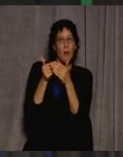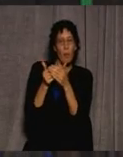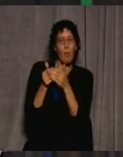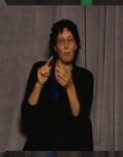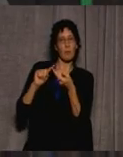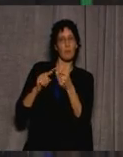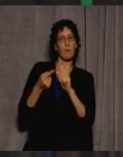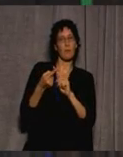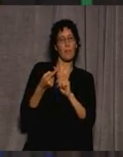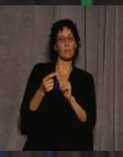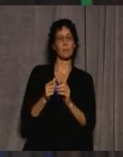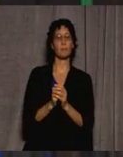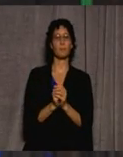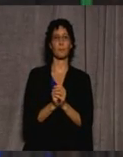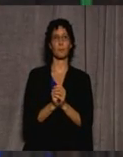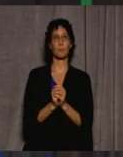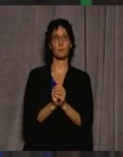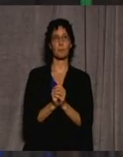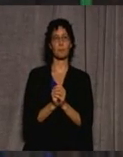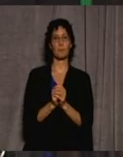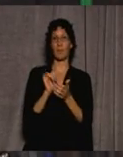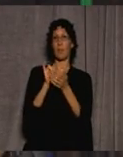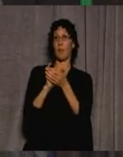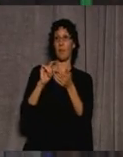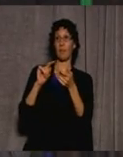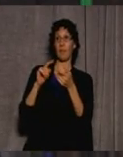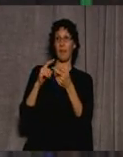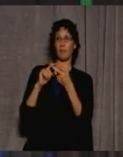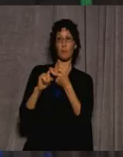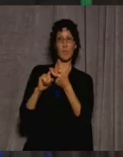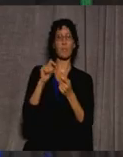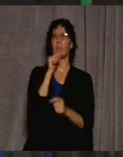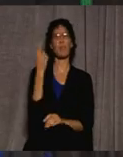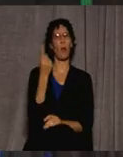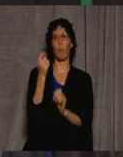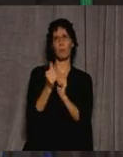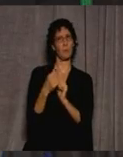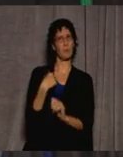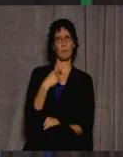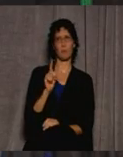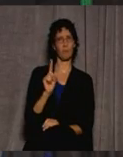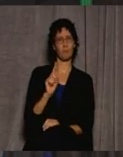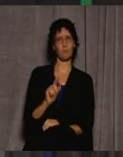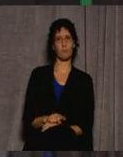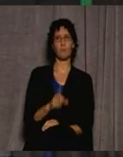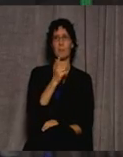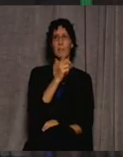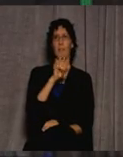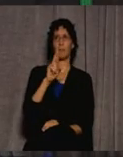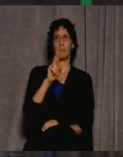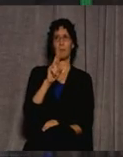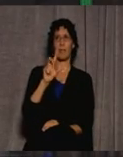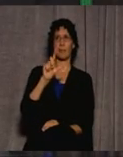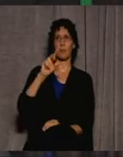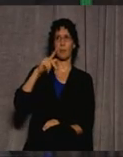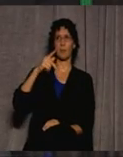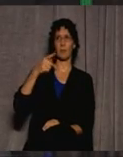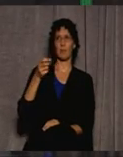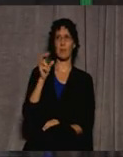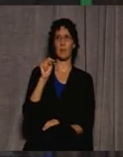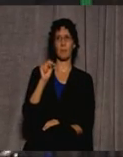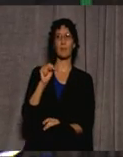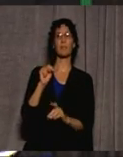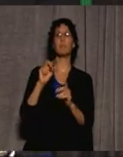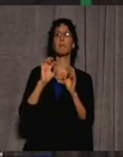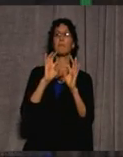friend. But that friendship was not only with me. Dr. Lippman has been a friend of my family